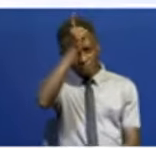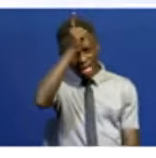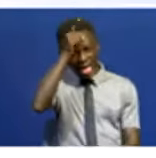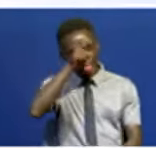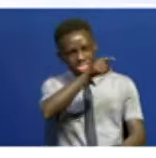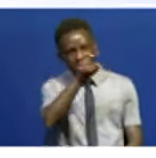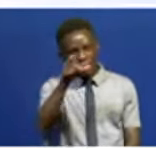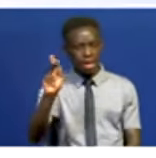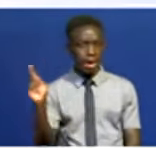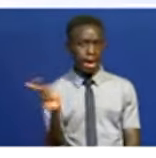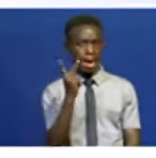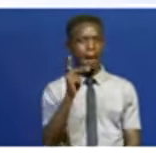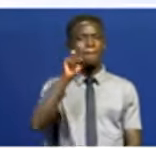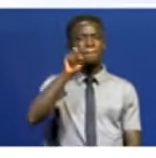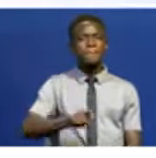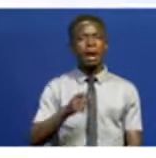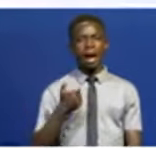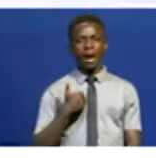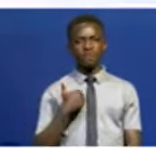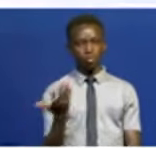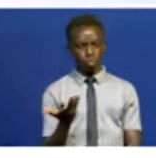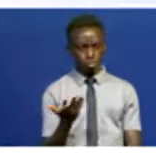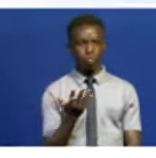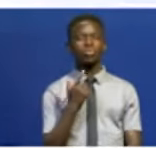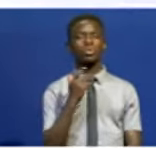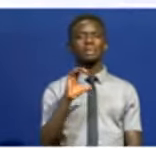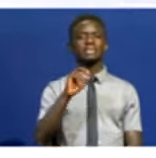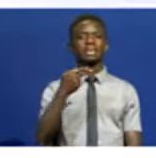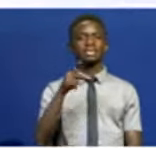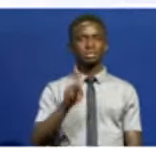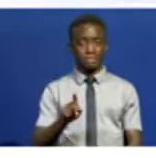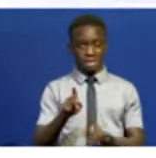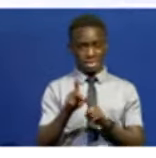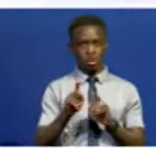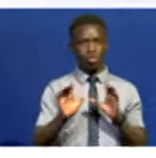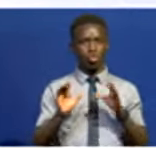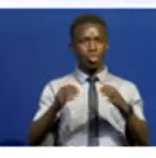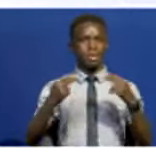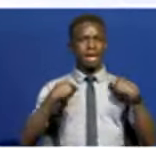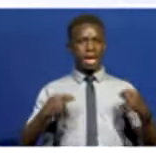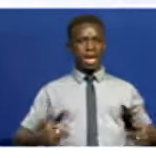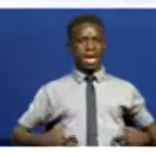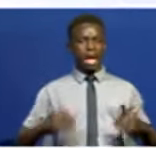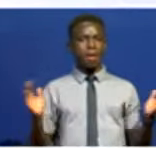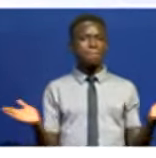a community health promoter who will work with the communities to